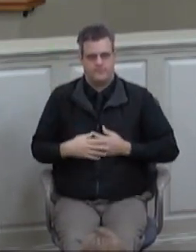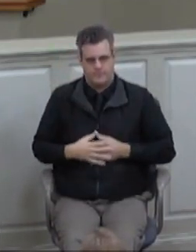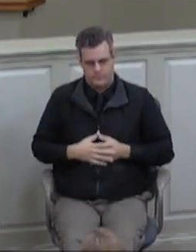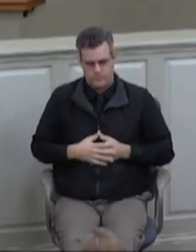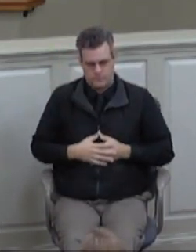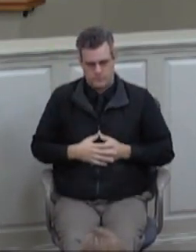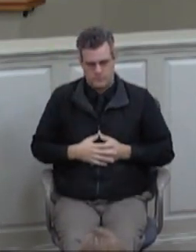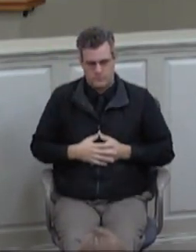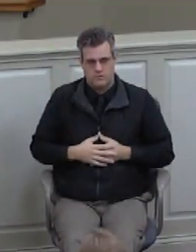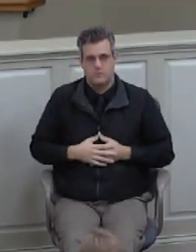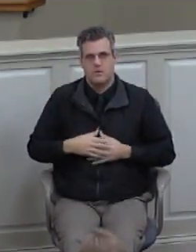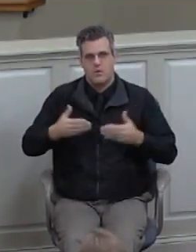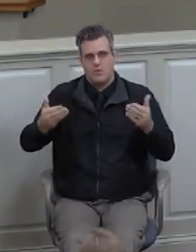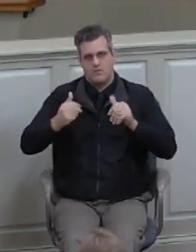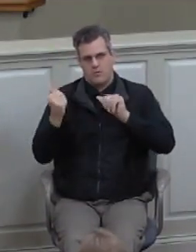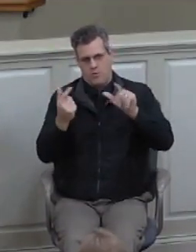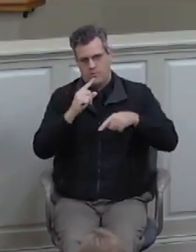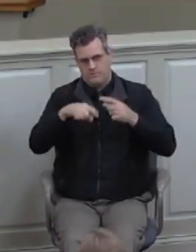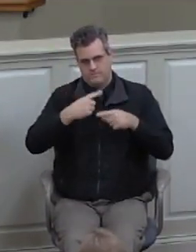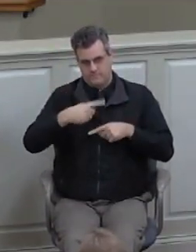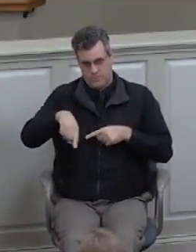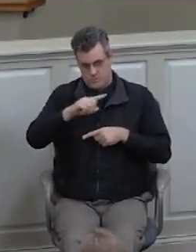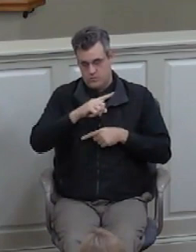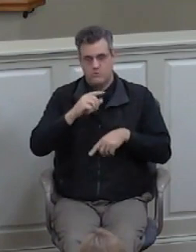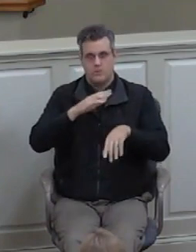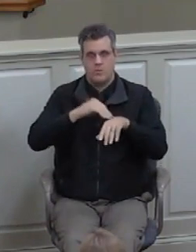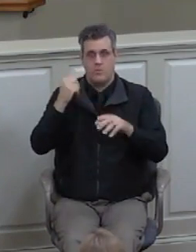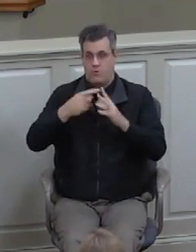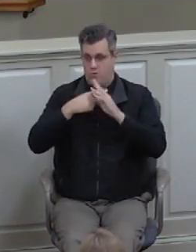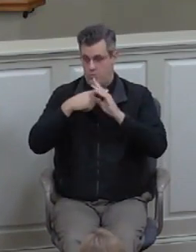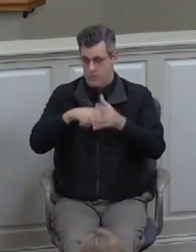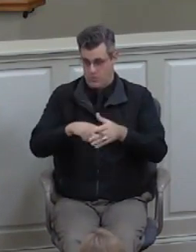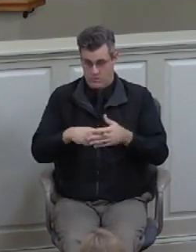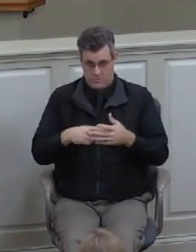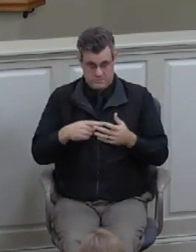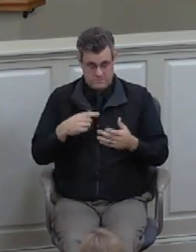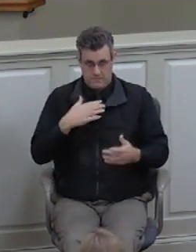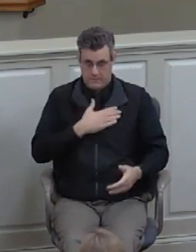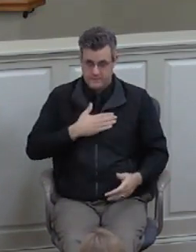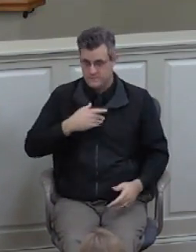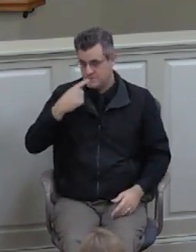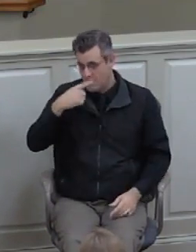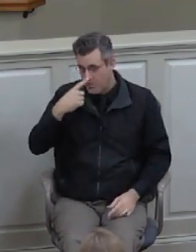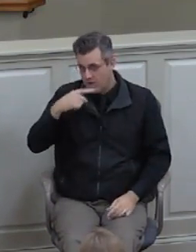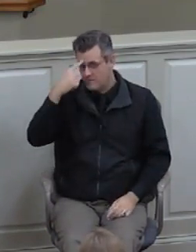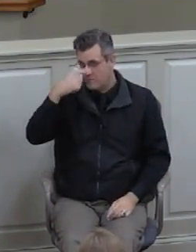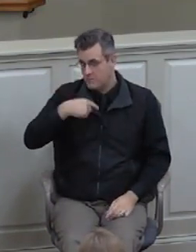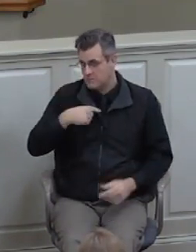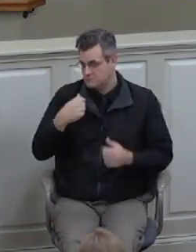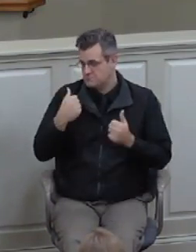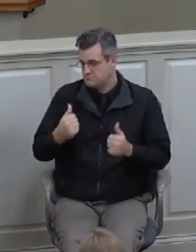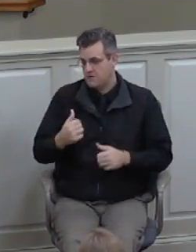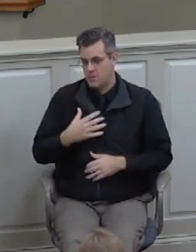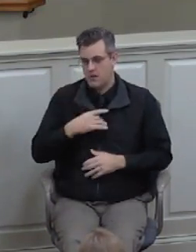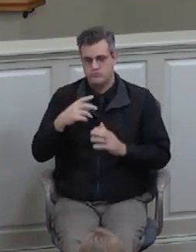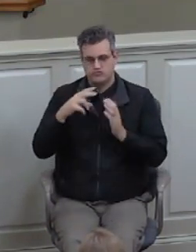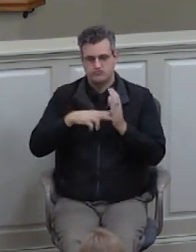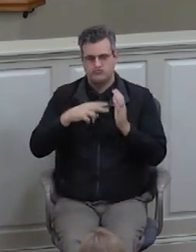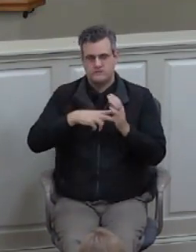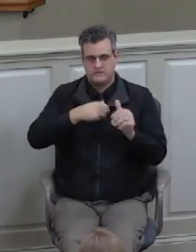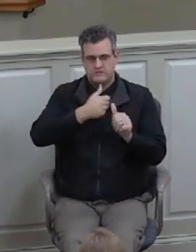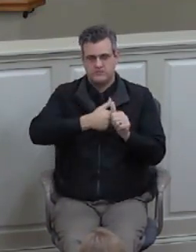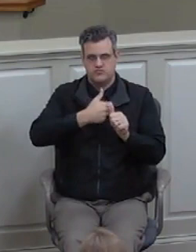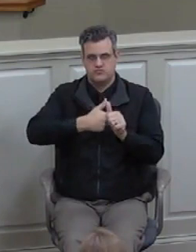So I welcome all, and I call us to order. And if you will indulge me, I would like to read each of